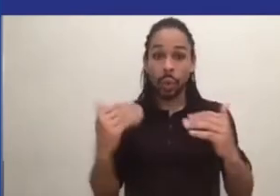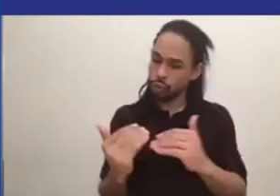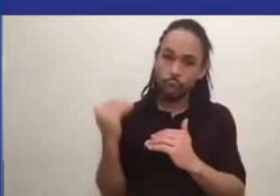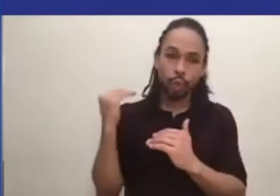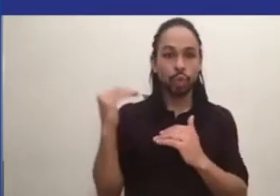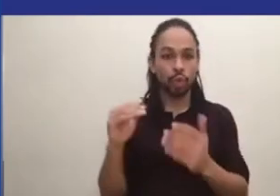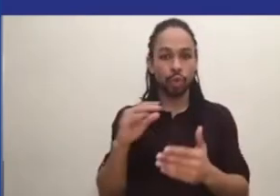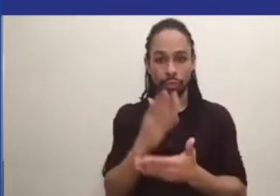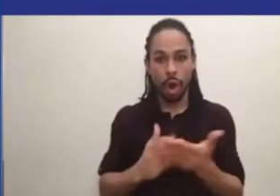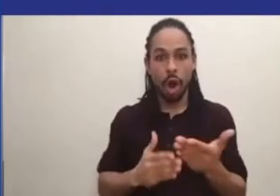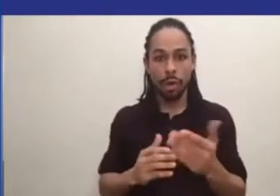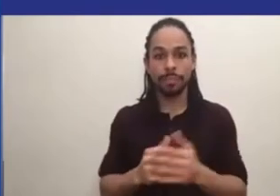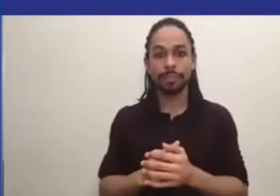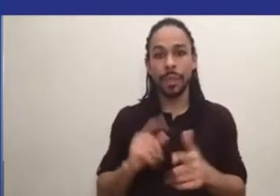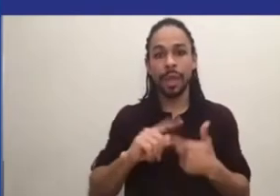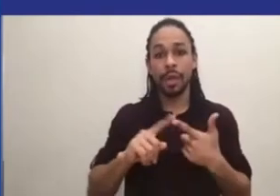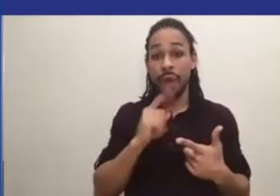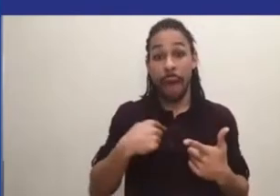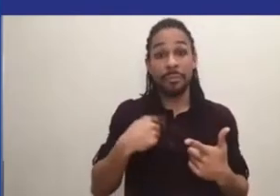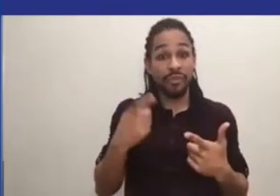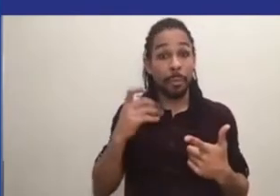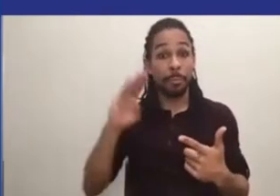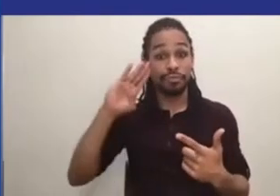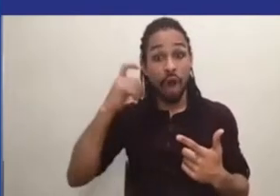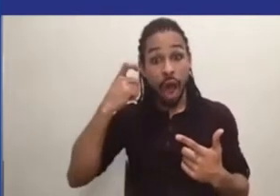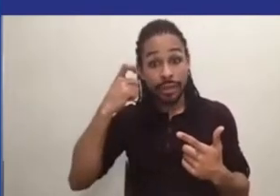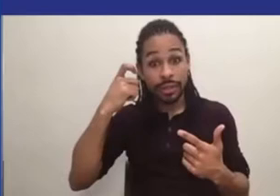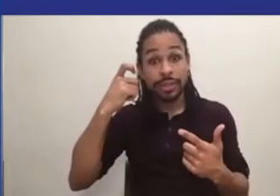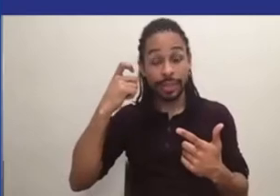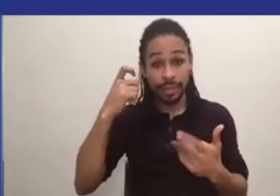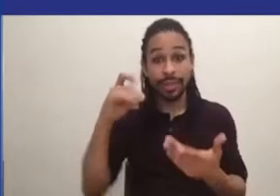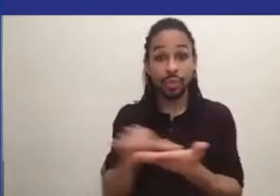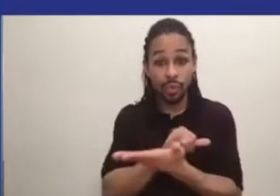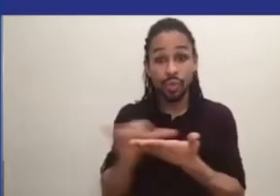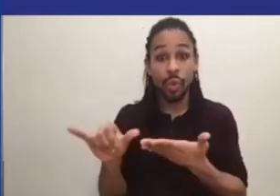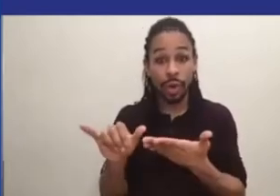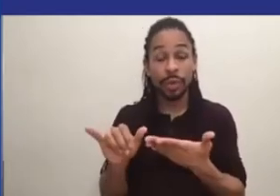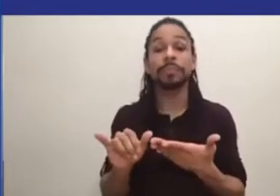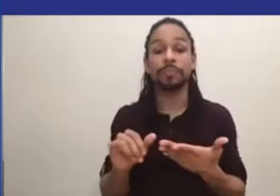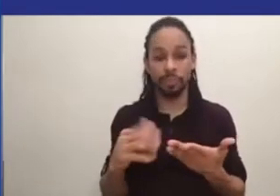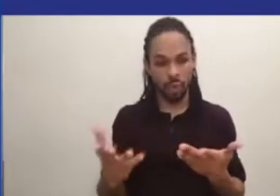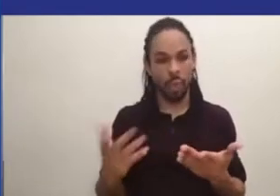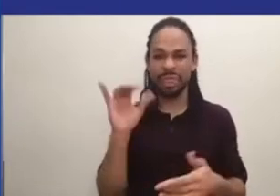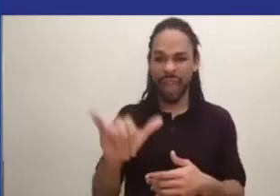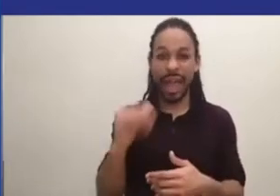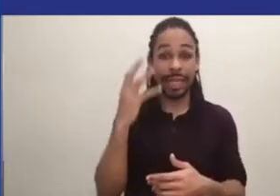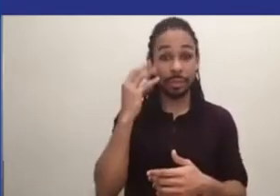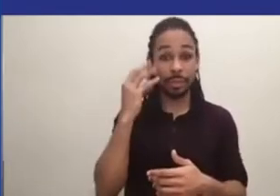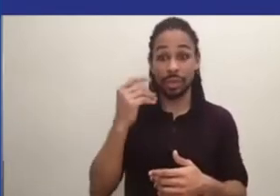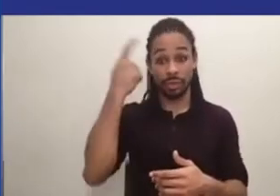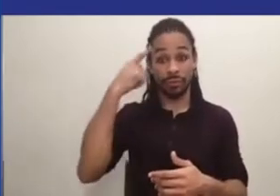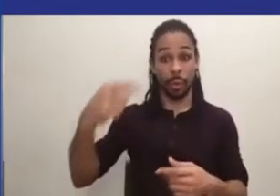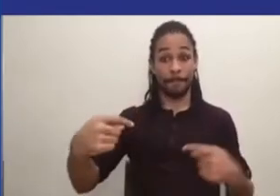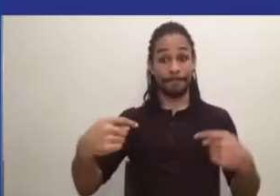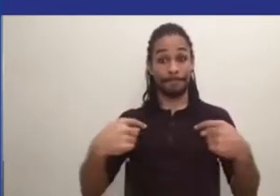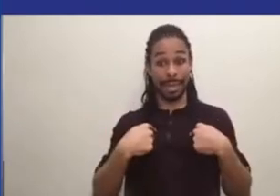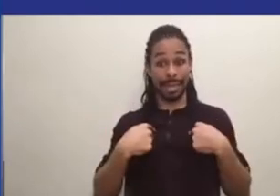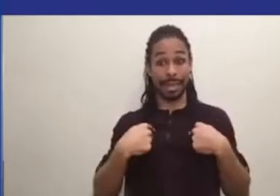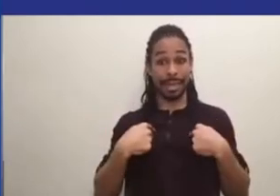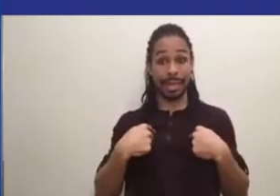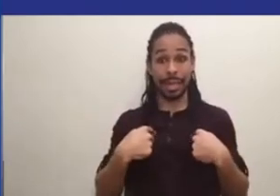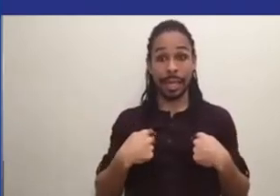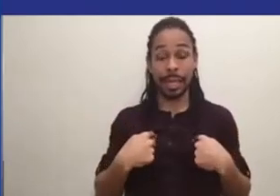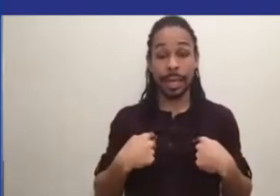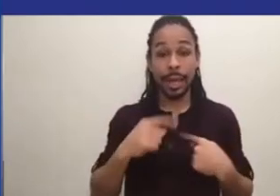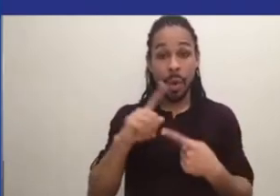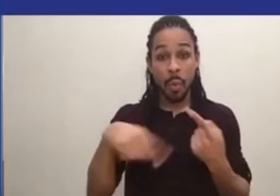I am from the Bronx, and that experience for me, when I think about